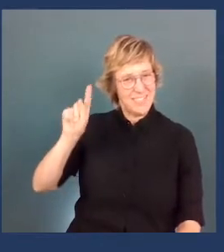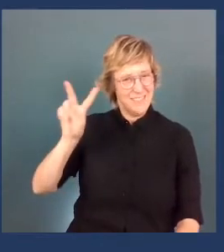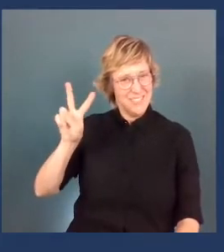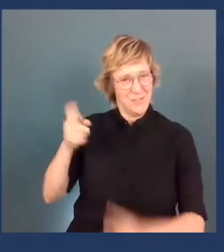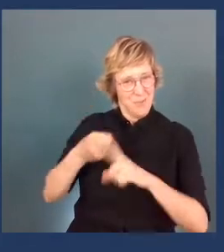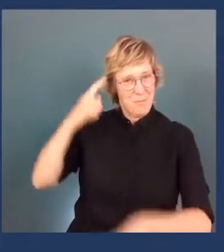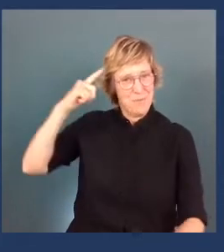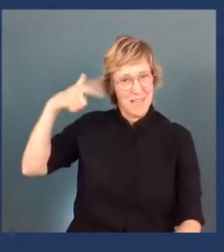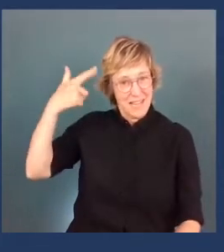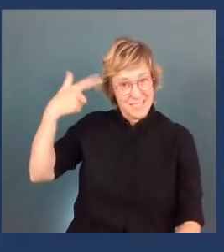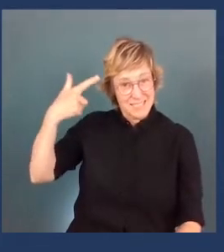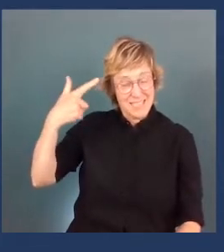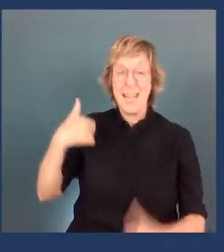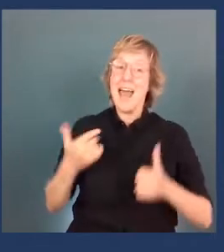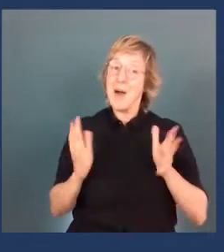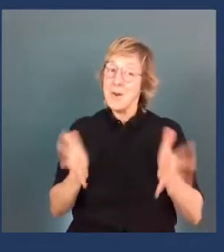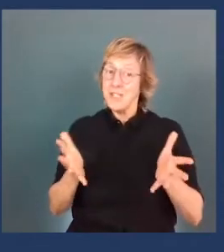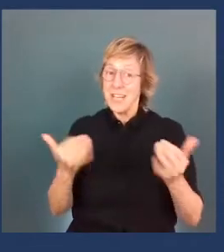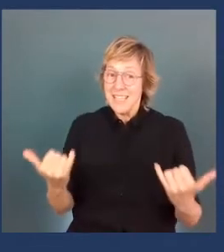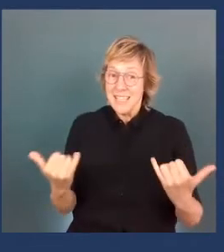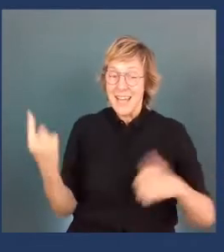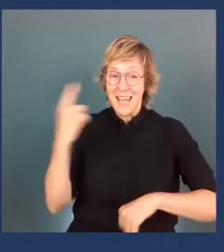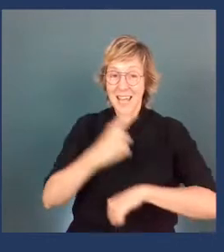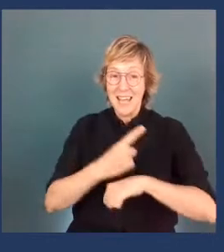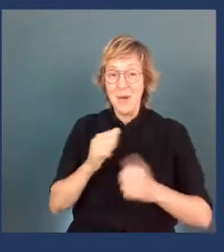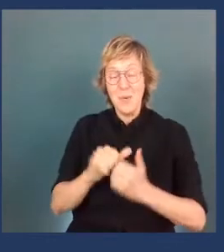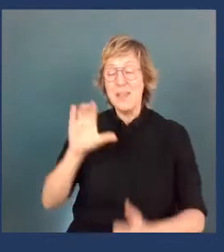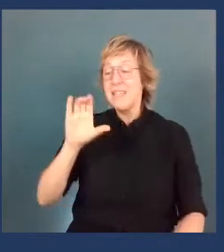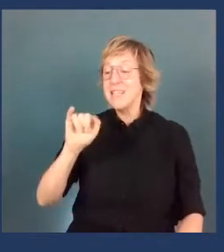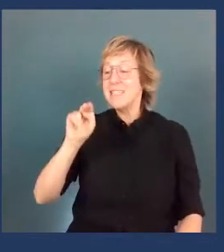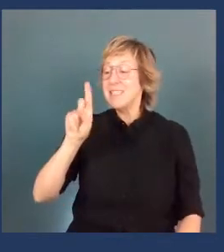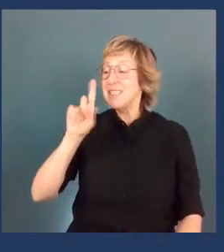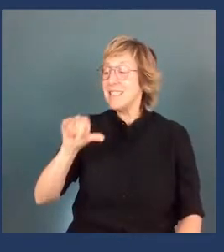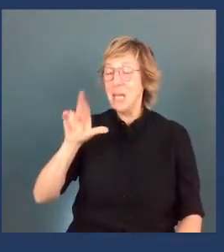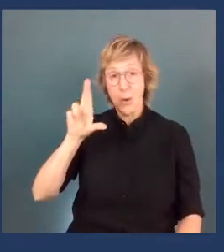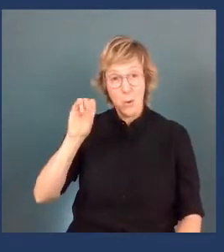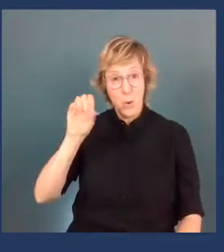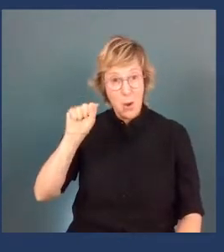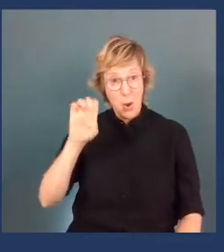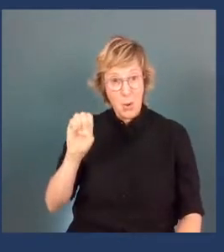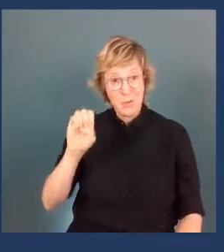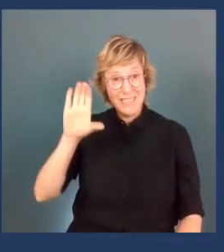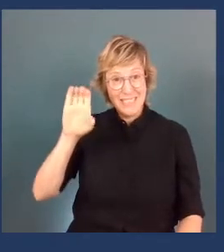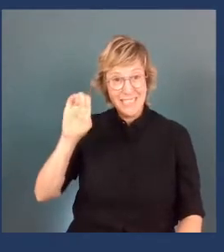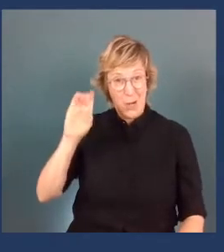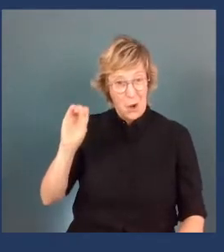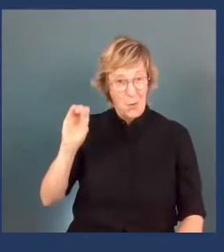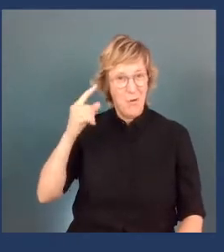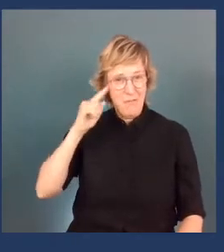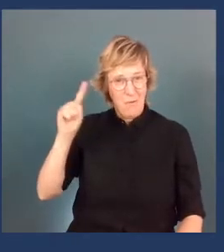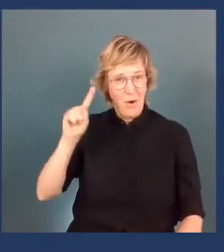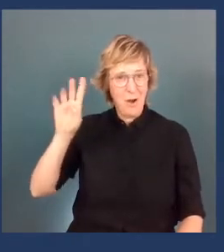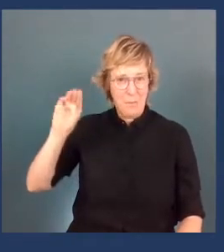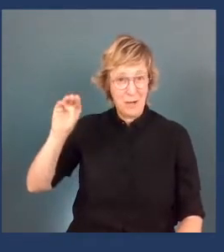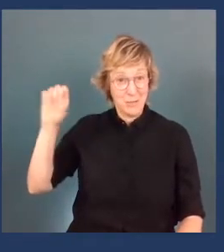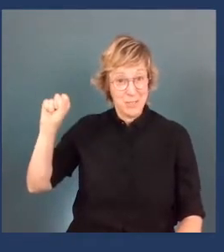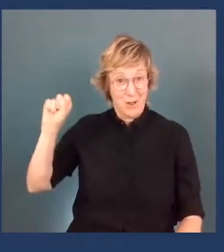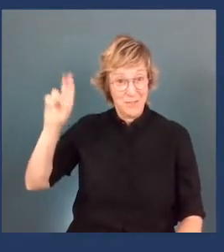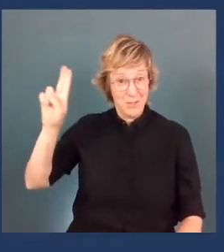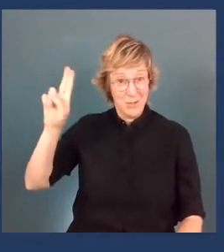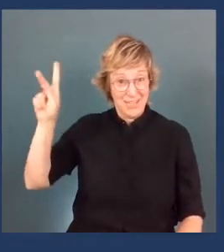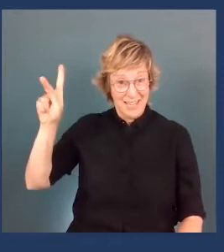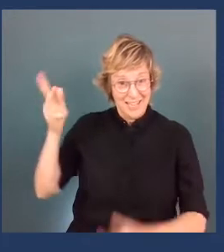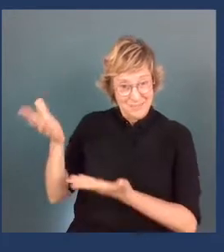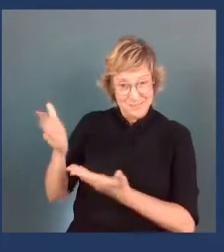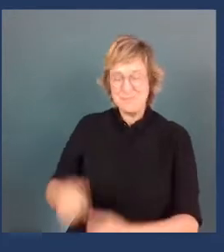London, and I am chatting today with Cindy Rose, CEO of Microsoft UK. And